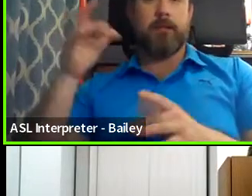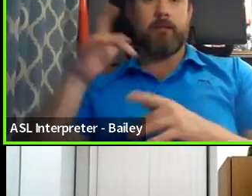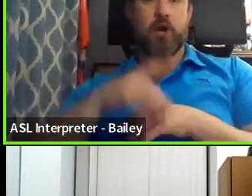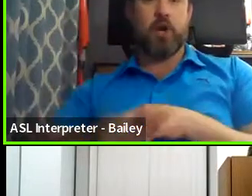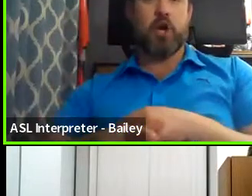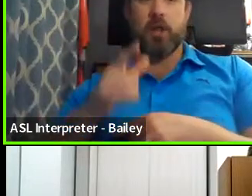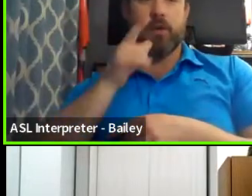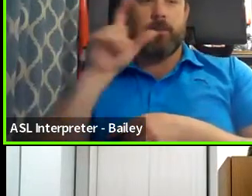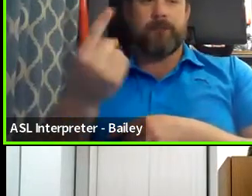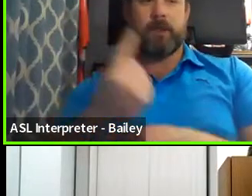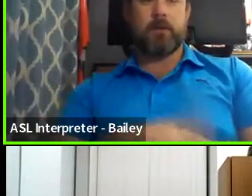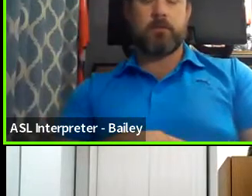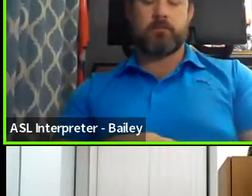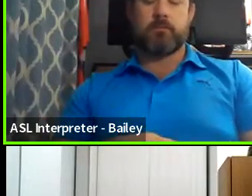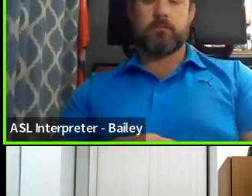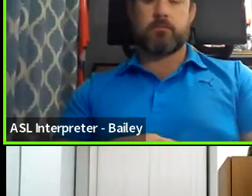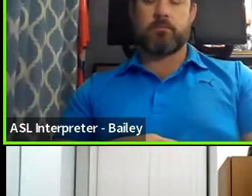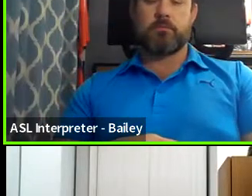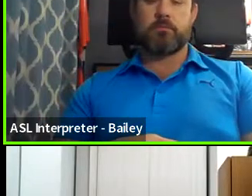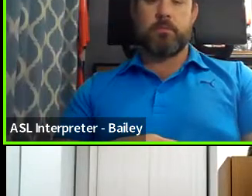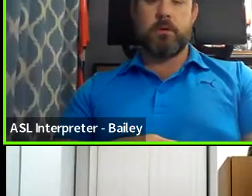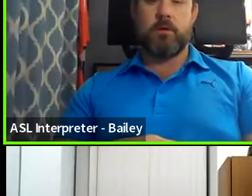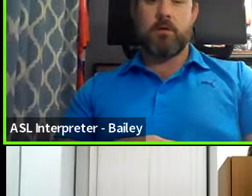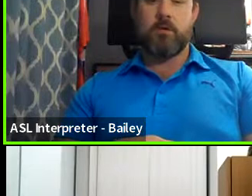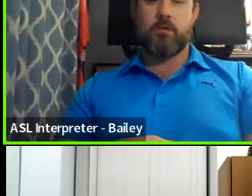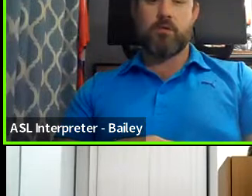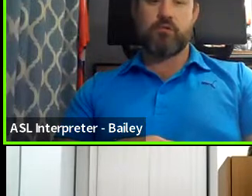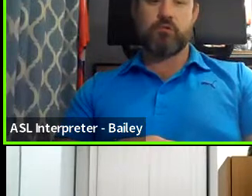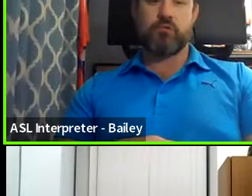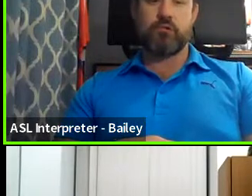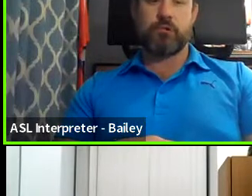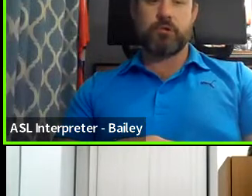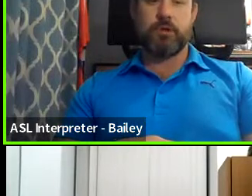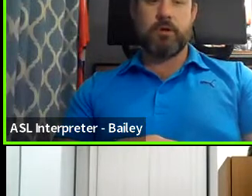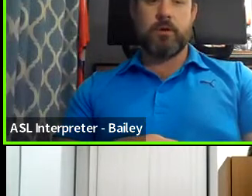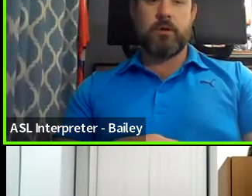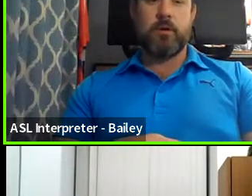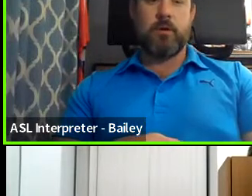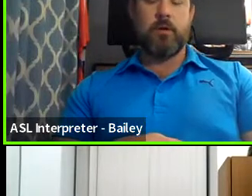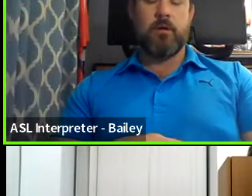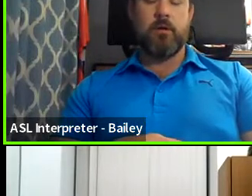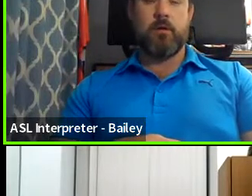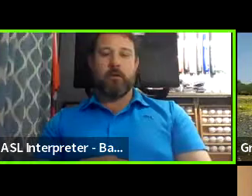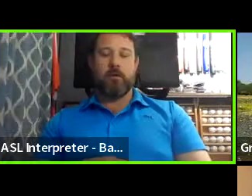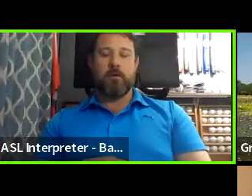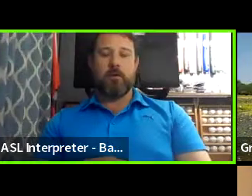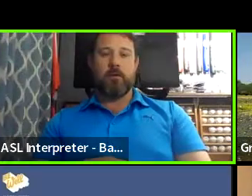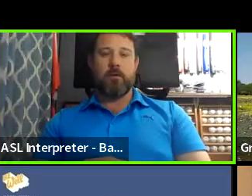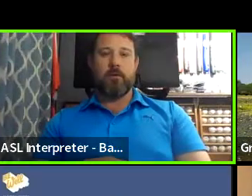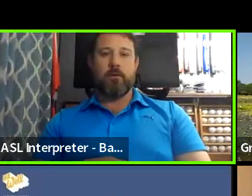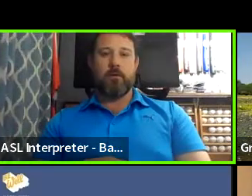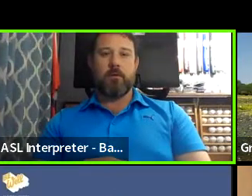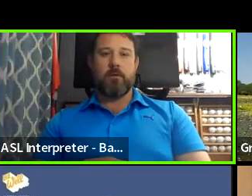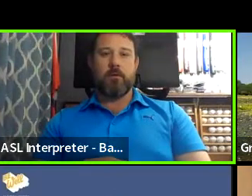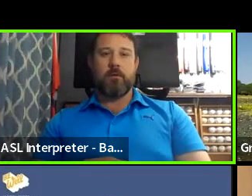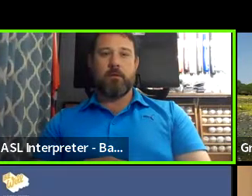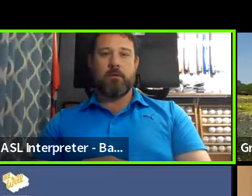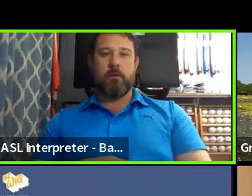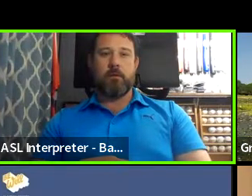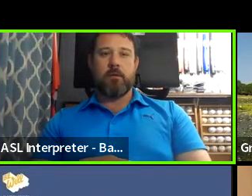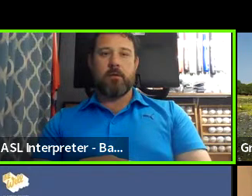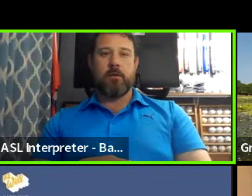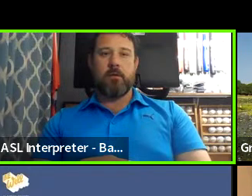be offended. Okay, I appreciate it. We won't. We're glad you made time. Thanks, John. All right. This next